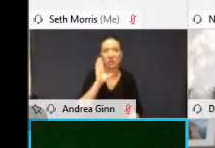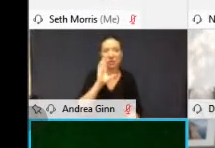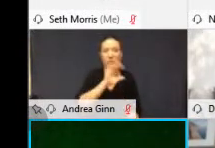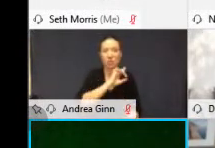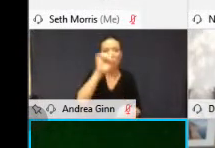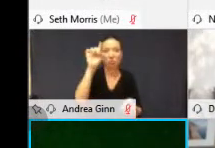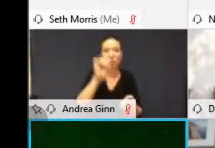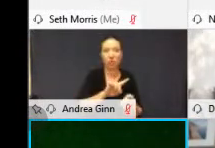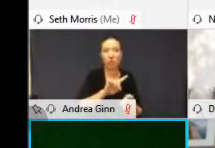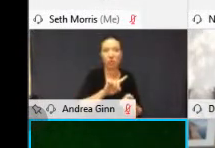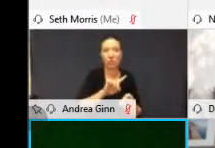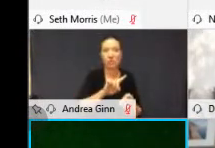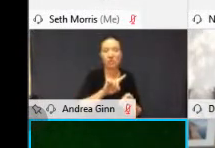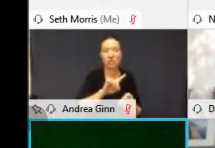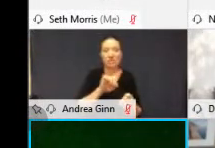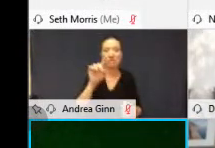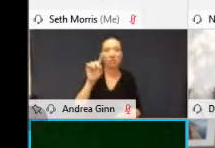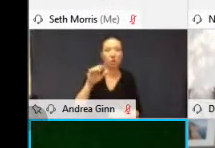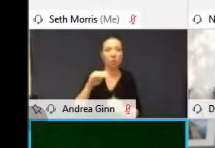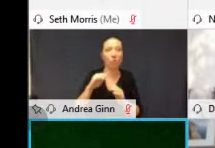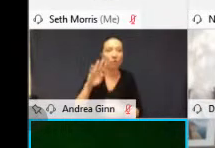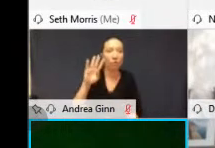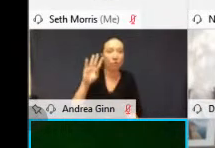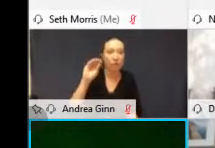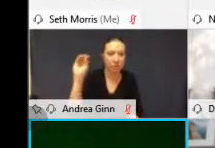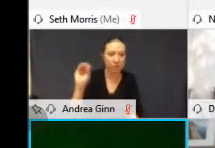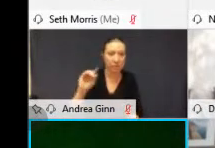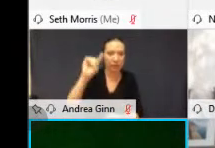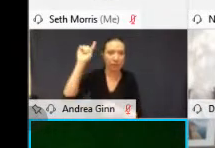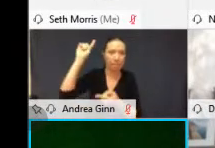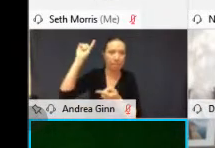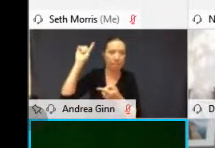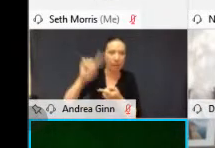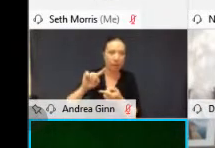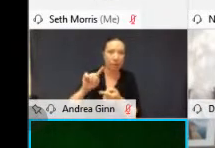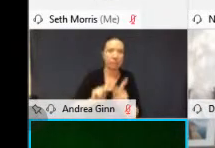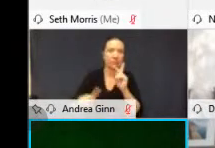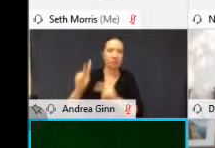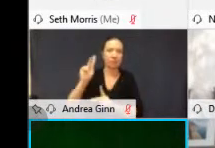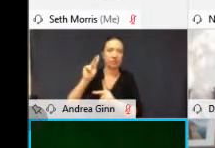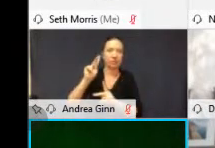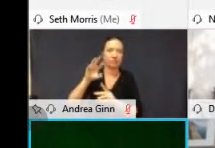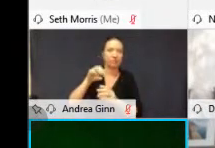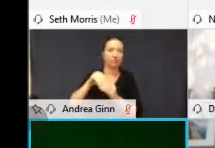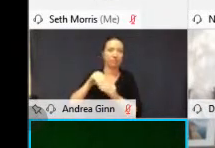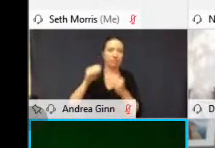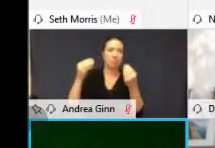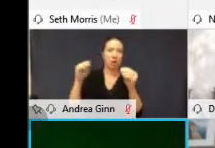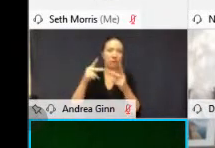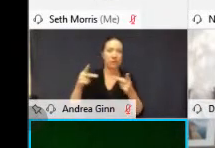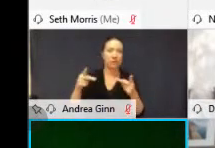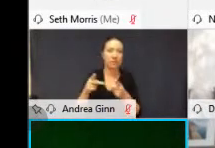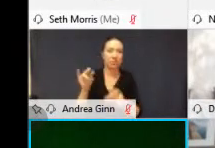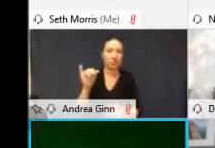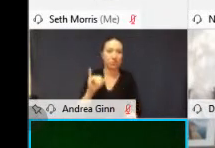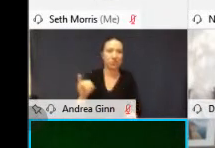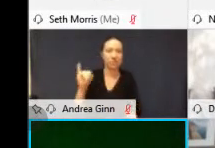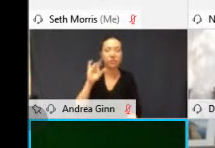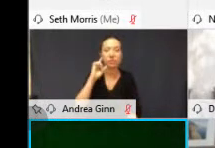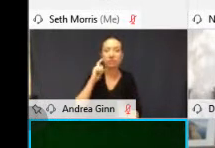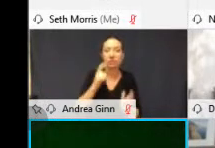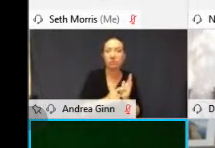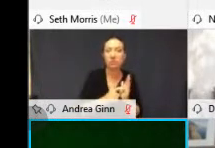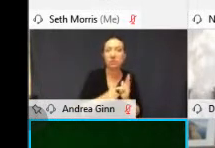over 40% in the marketplace. We have found that the basic health program